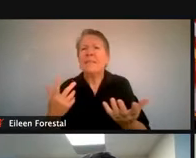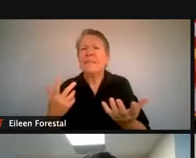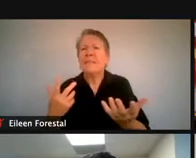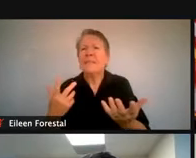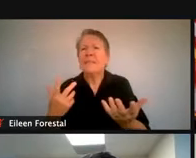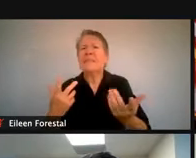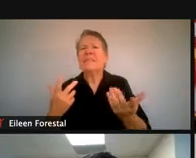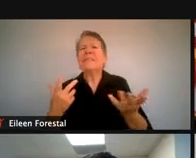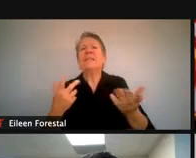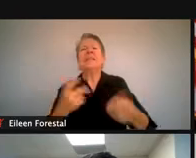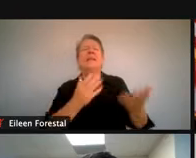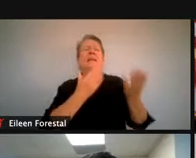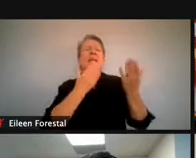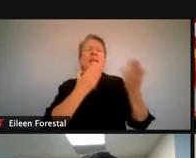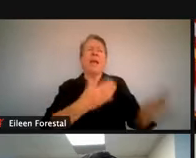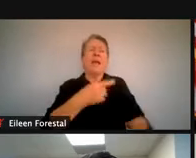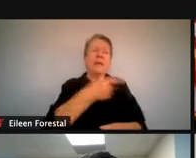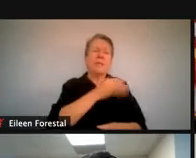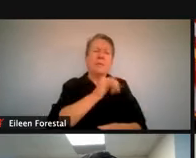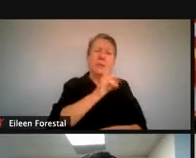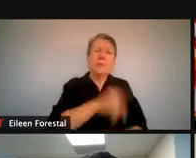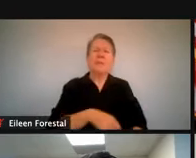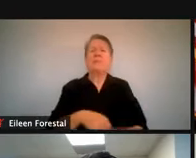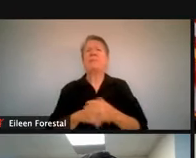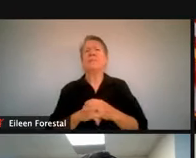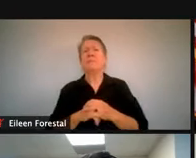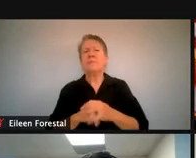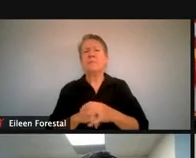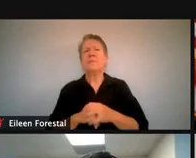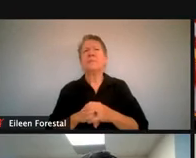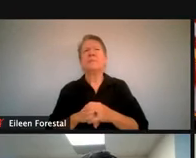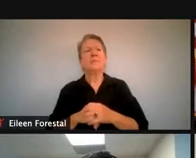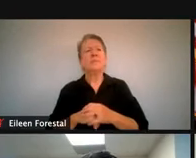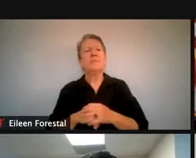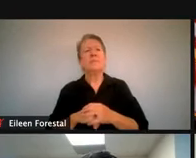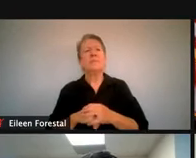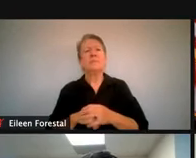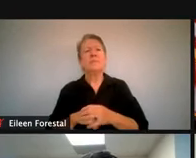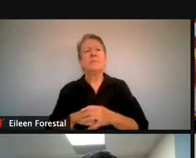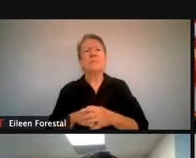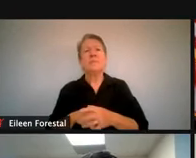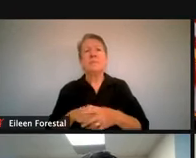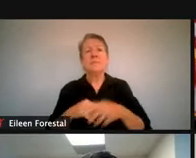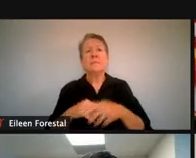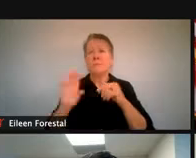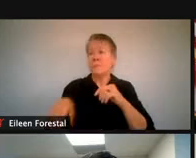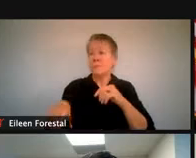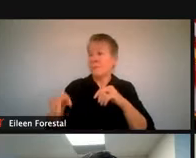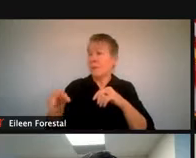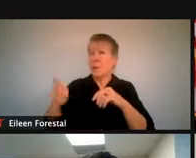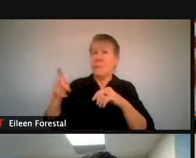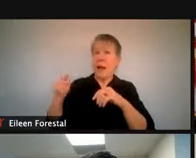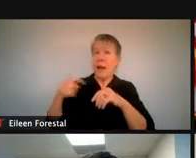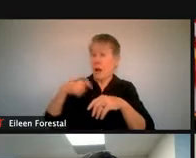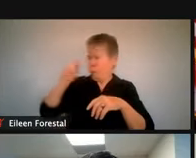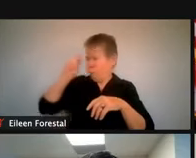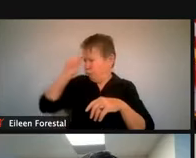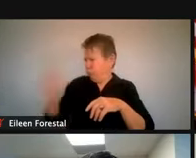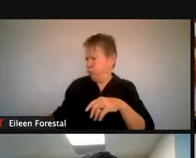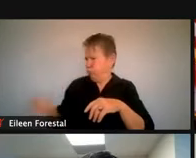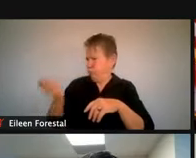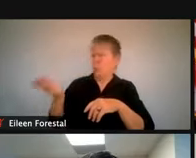Pat, so again, hats off on OEM's great leadership on the stockpile. What do you have